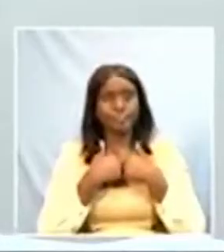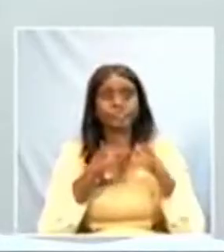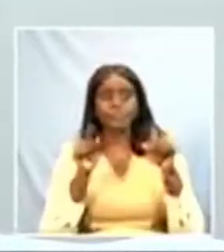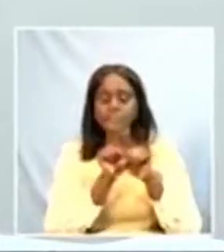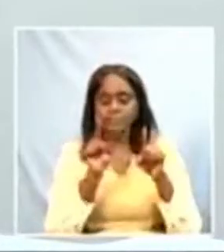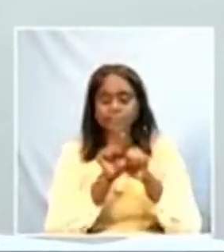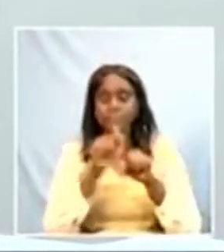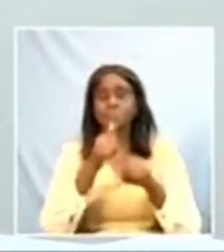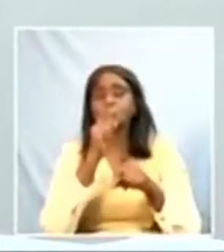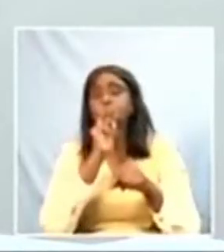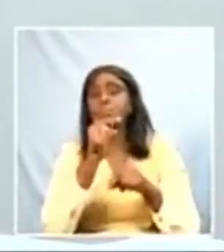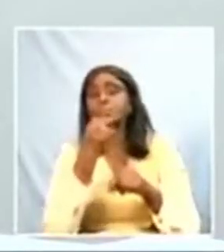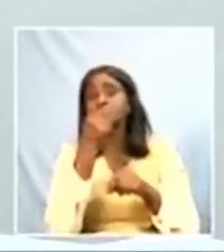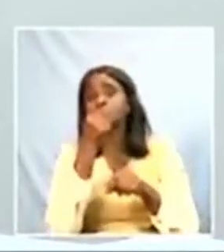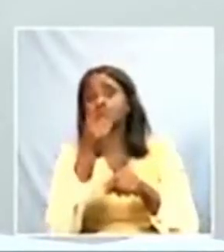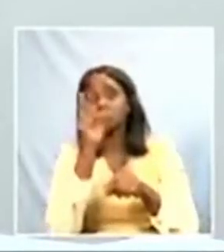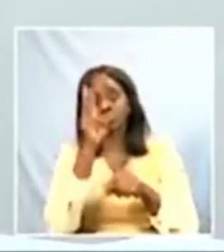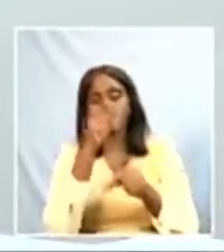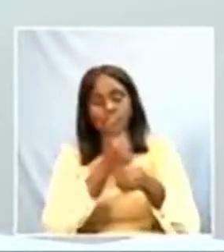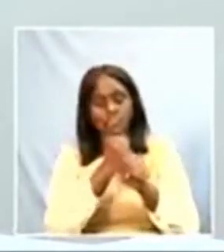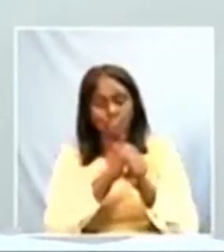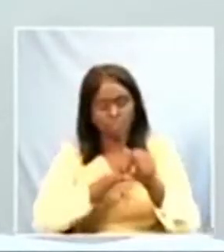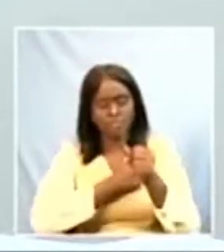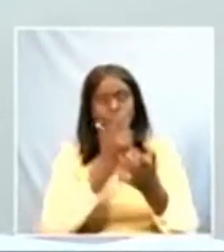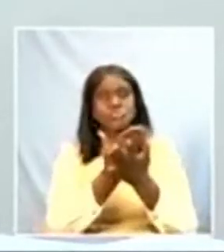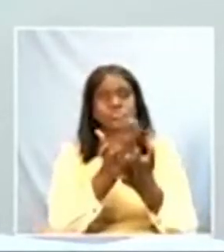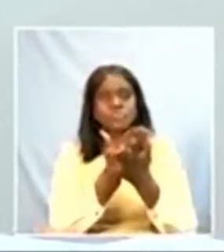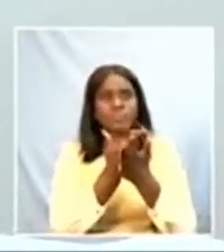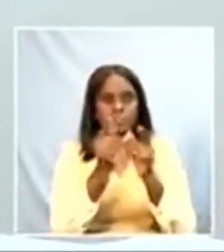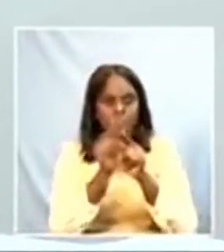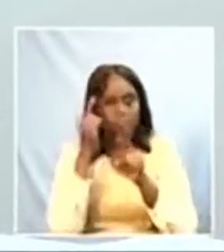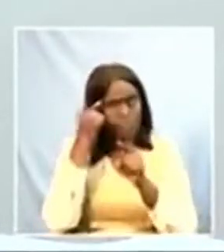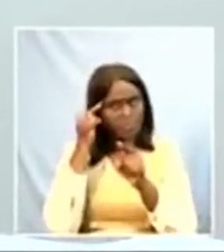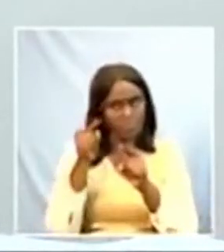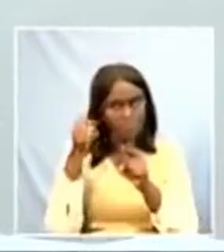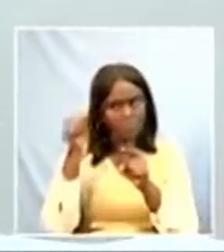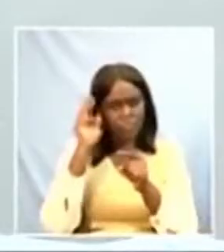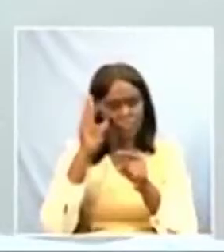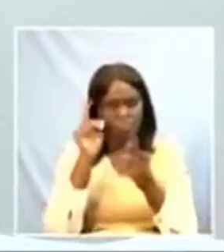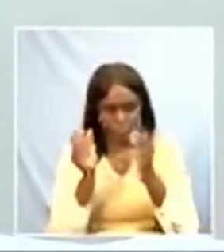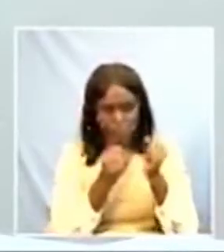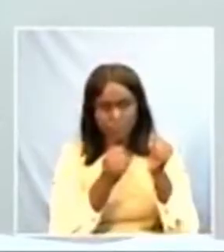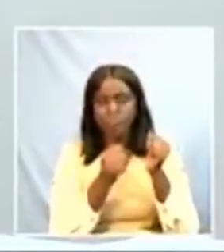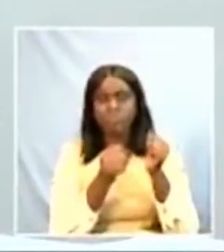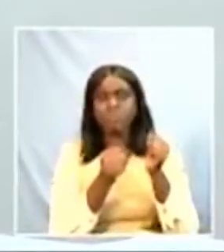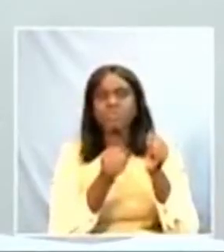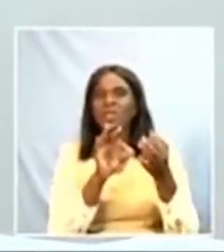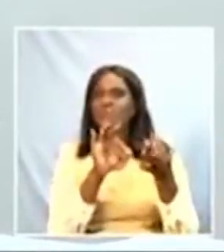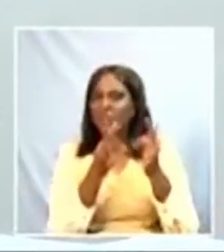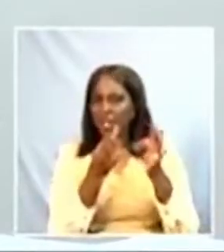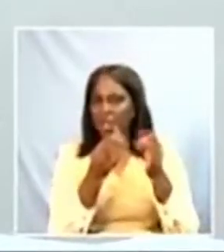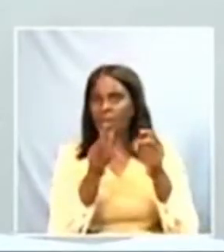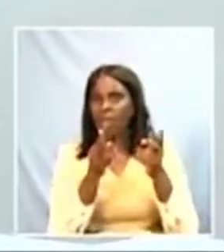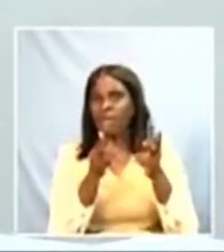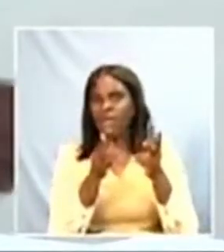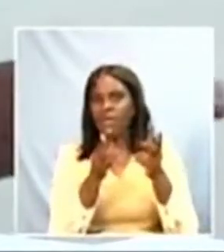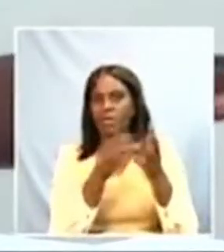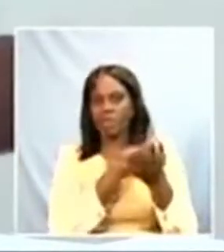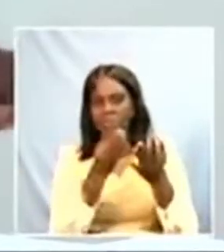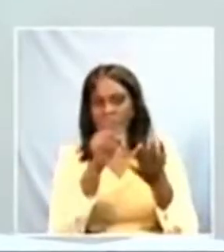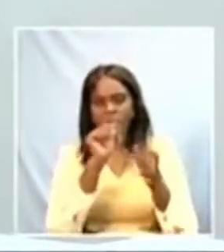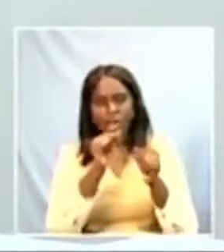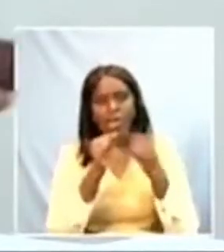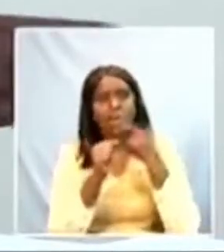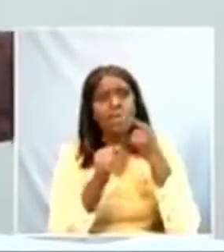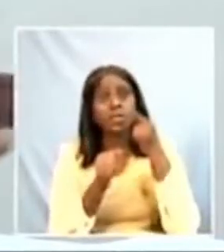consistently, and we are telling you, we are going to make our recommendations, and the government will either take them or not, on a fair scale. The failures, you can